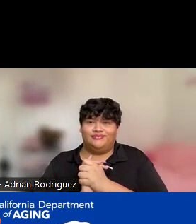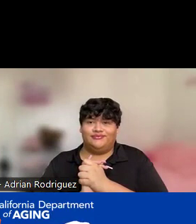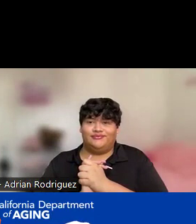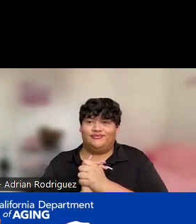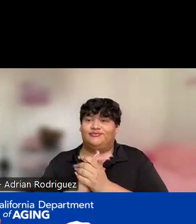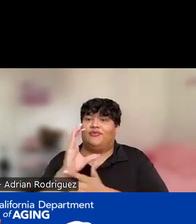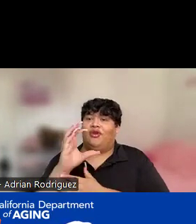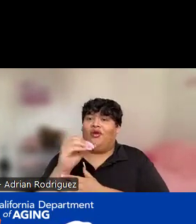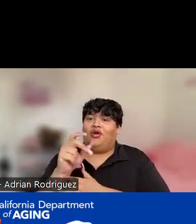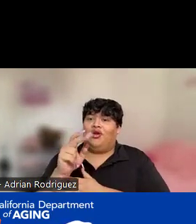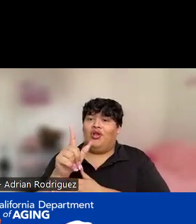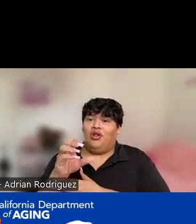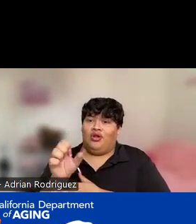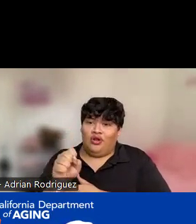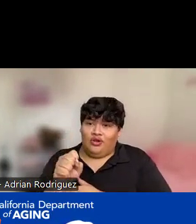Carlos?